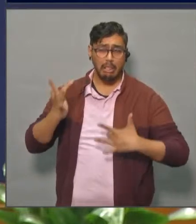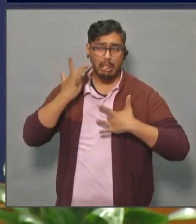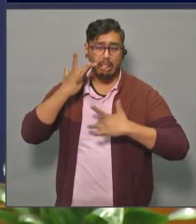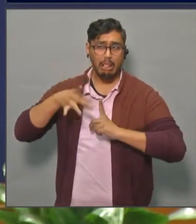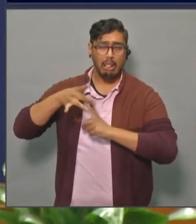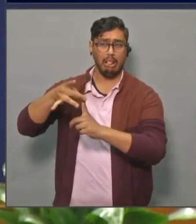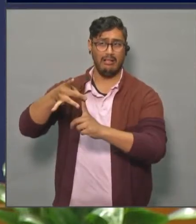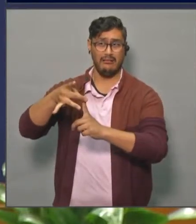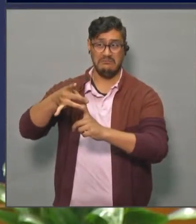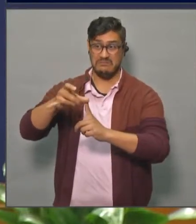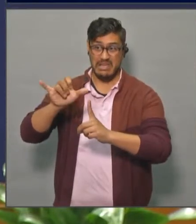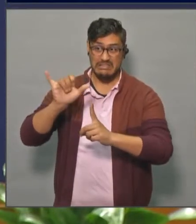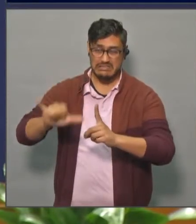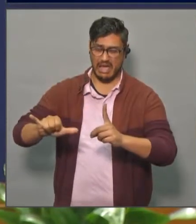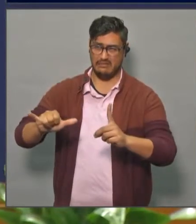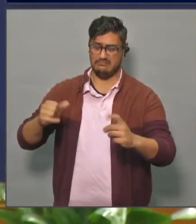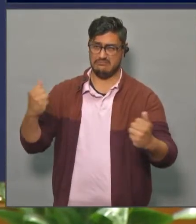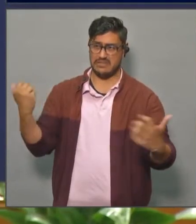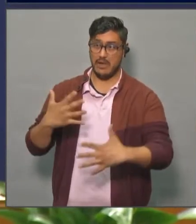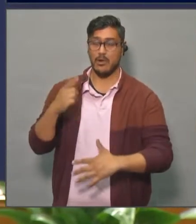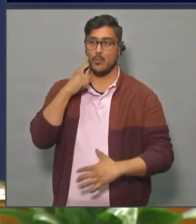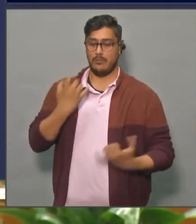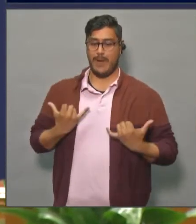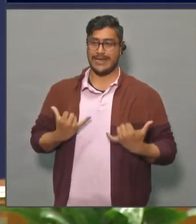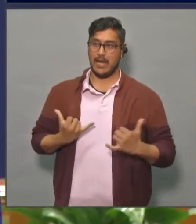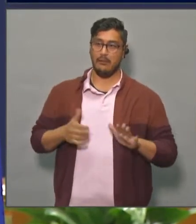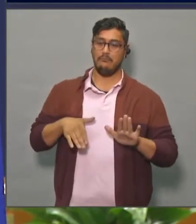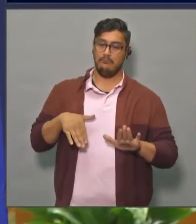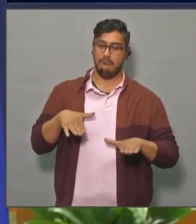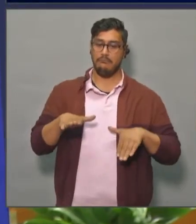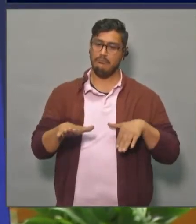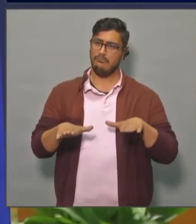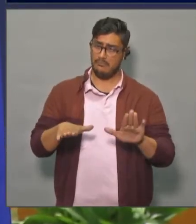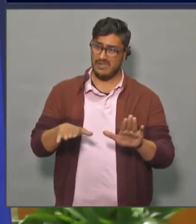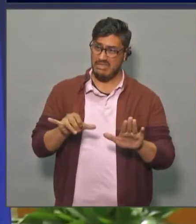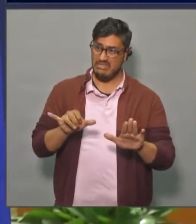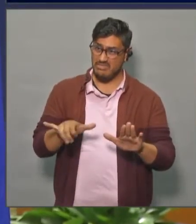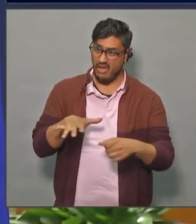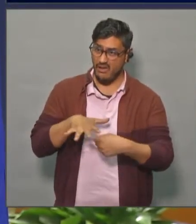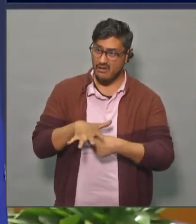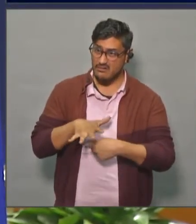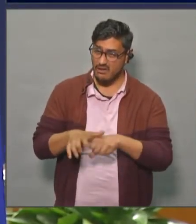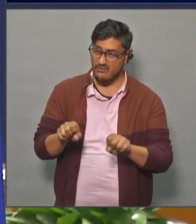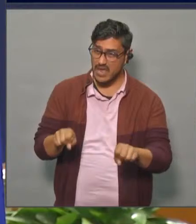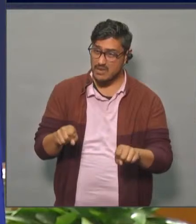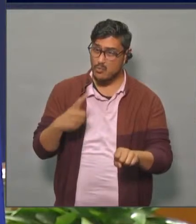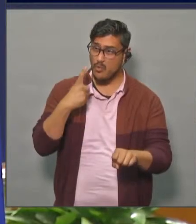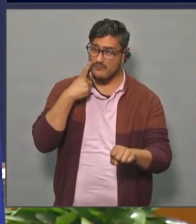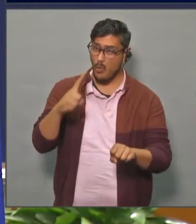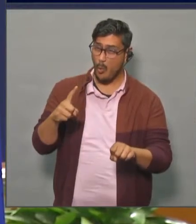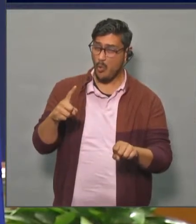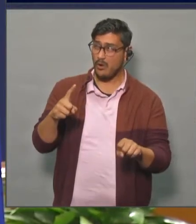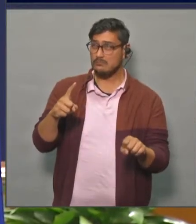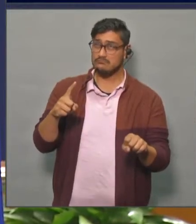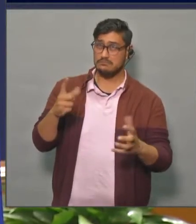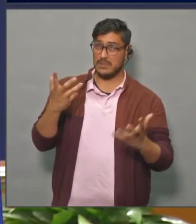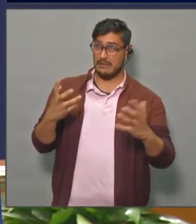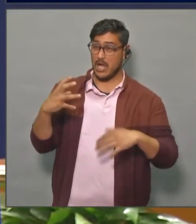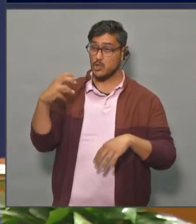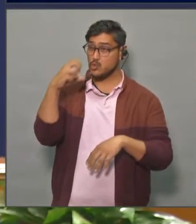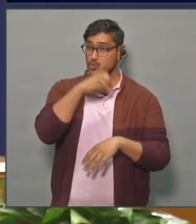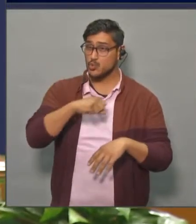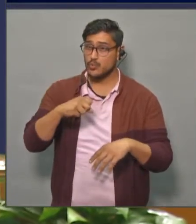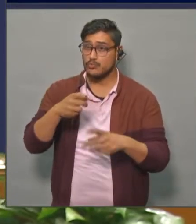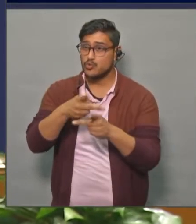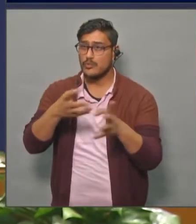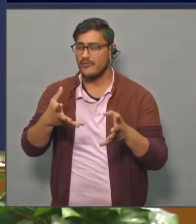or the pace that we're on now, would that enable us to maybe invoke the idea that the supervisor, and I'd